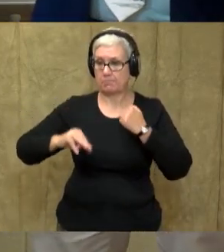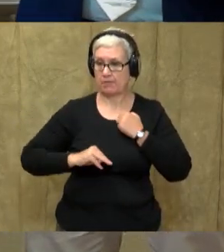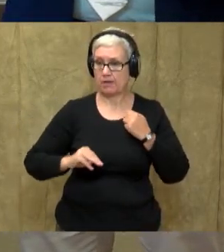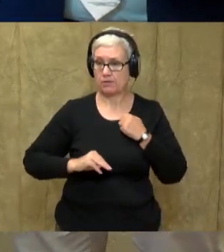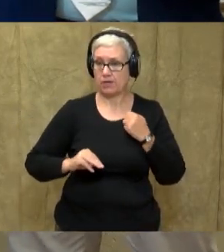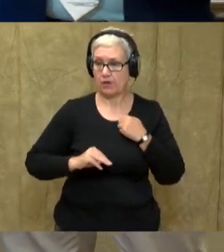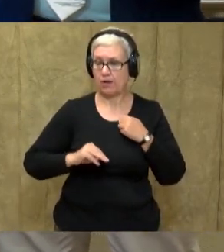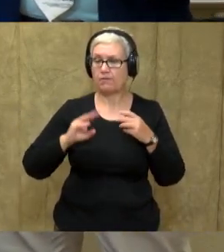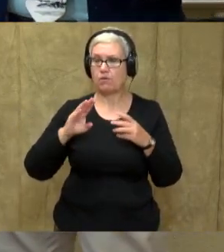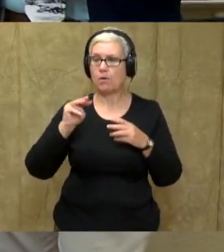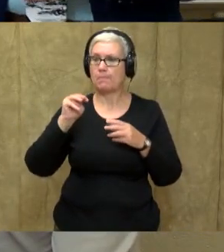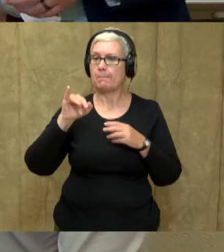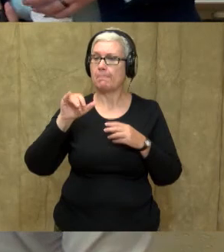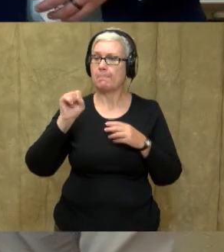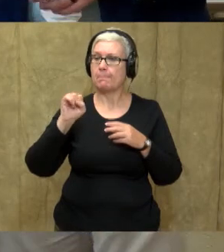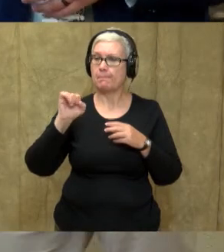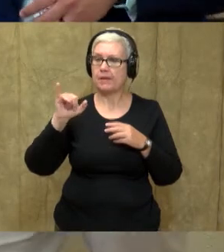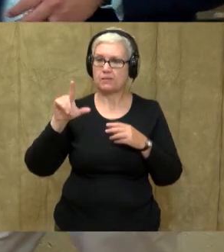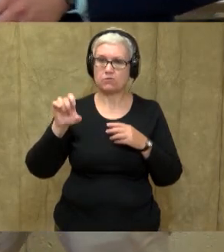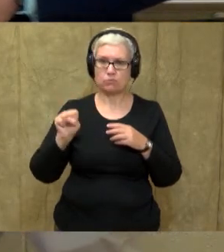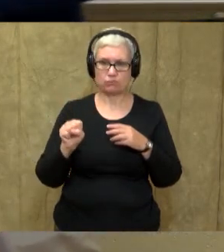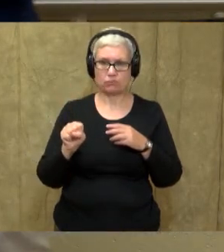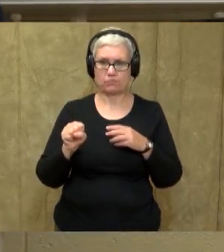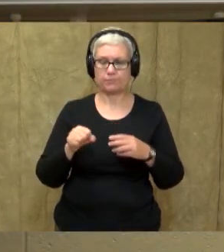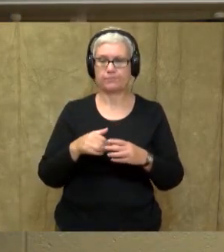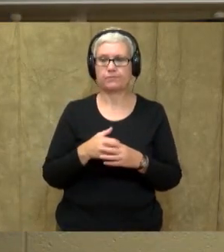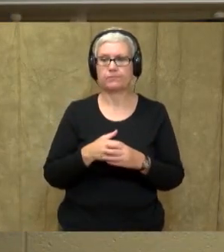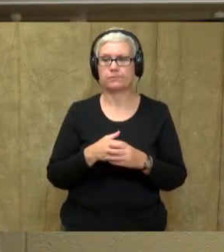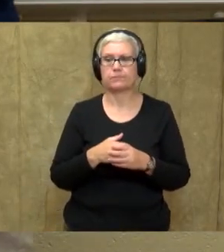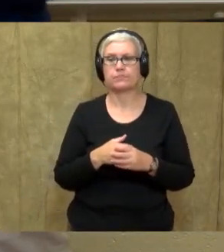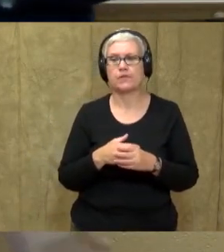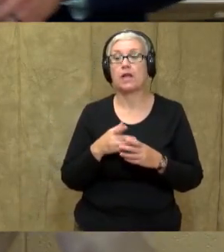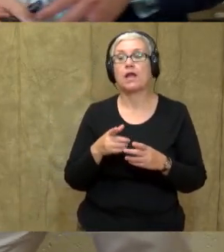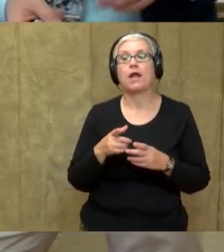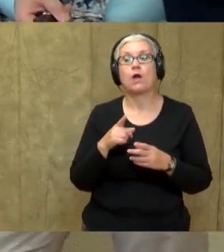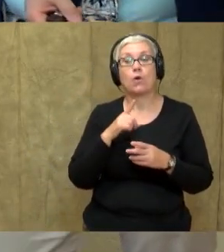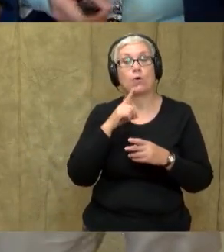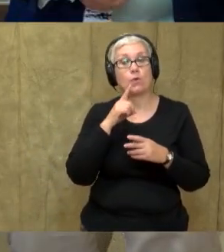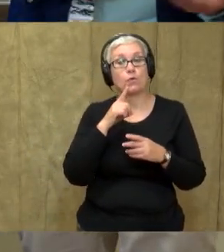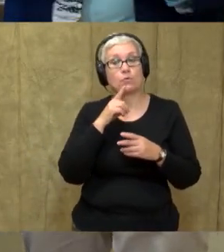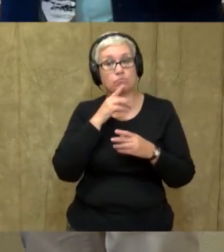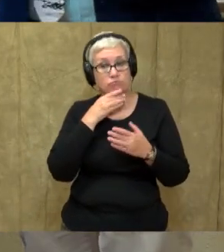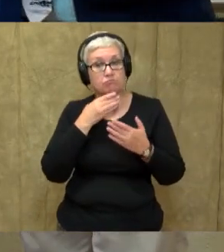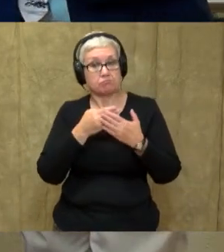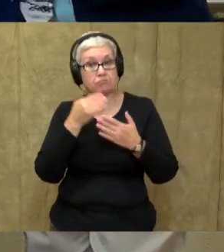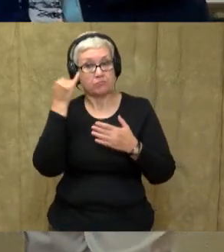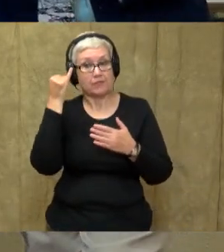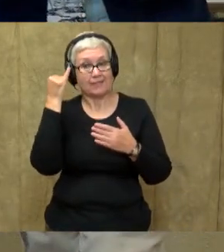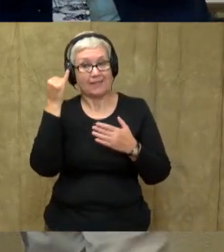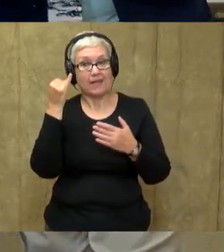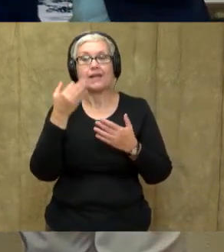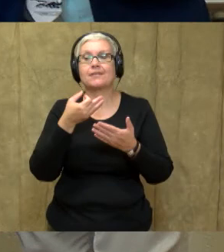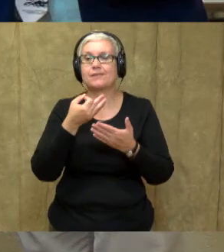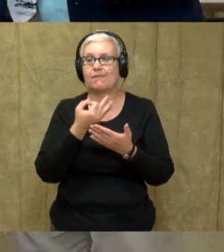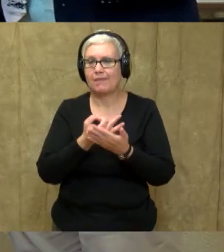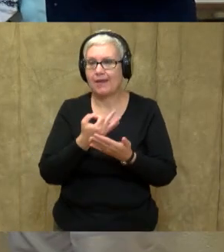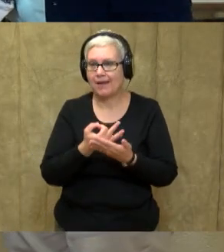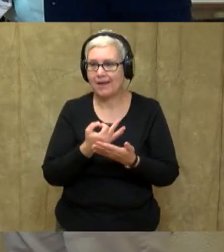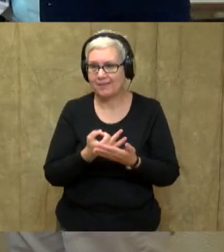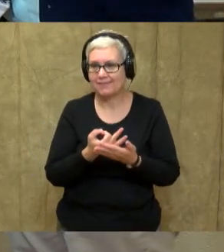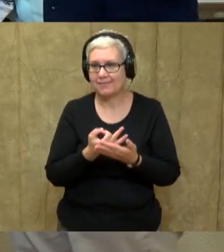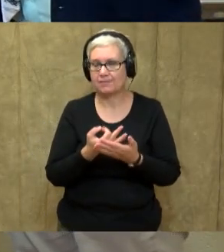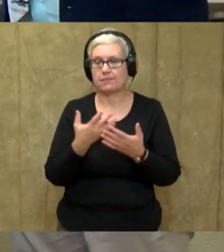about missiles. And then an idea that's really kind of big also is this profit model idea,